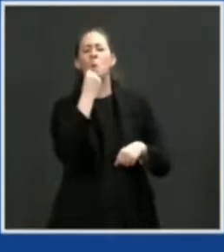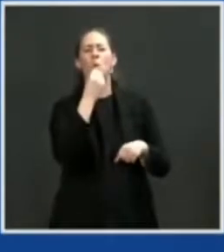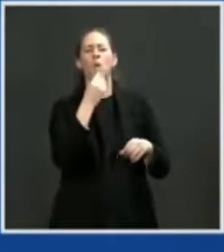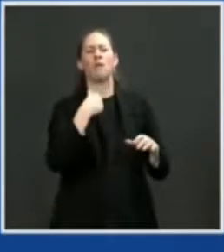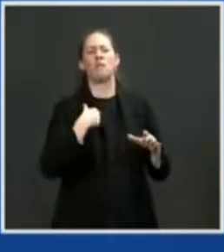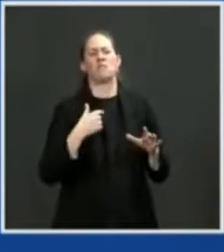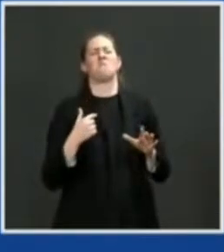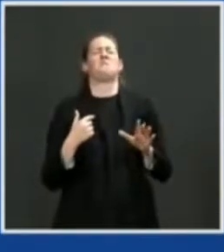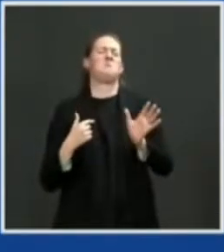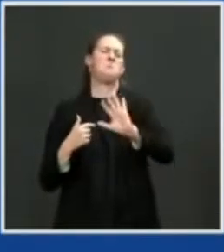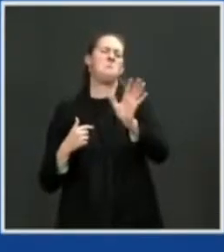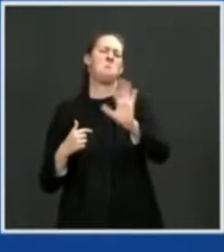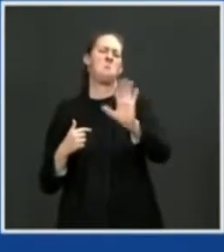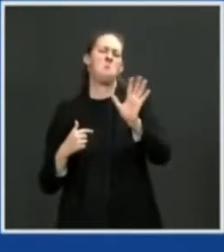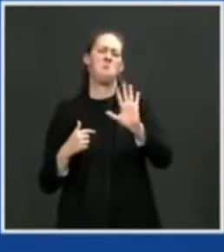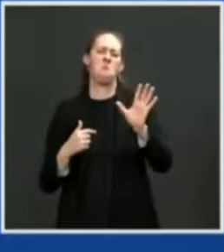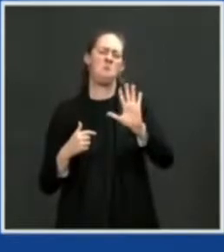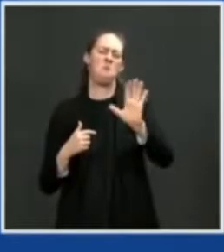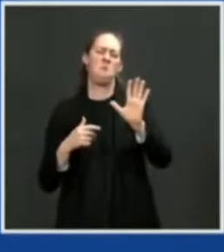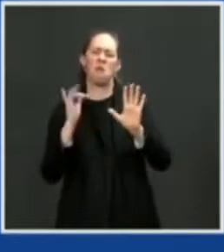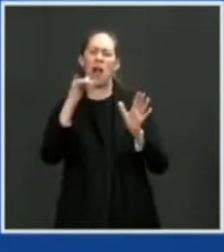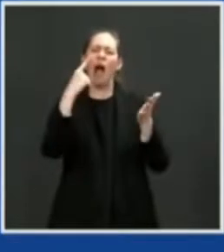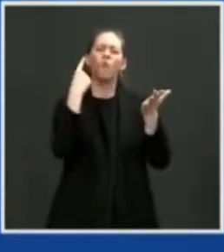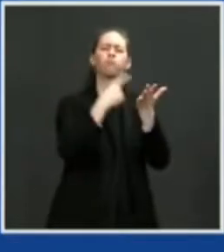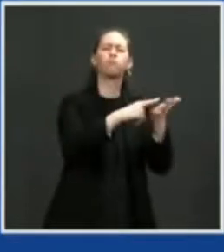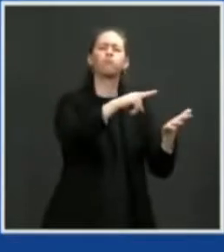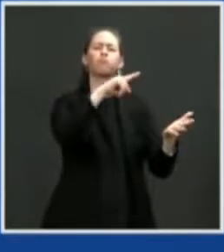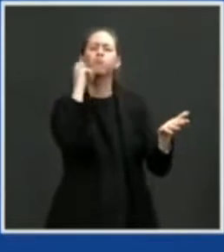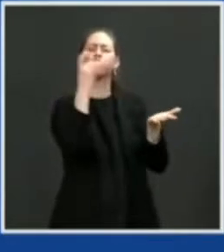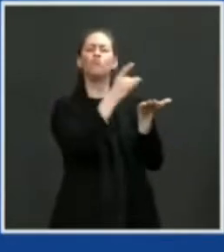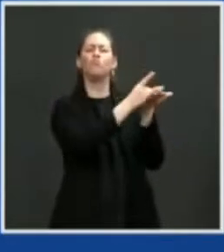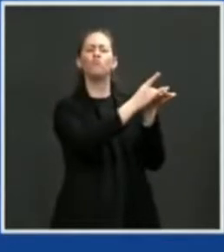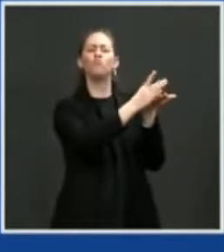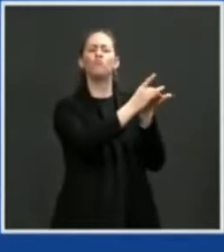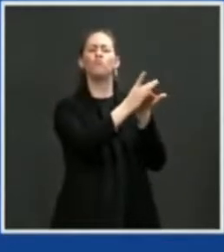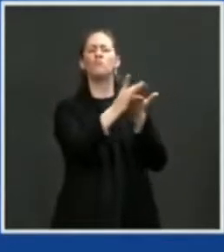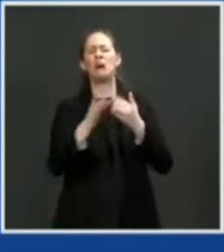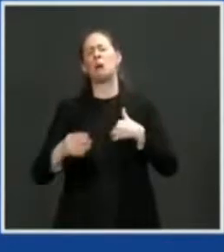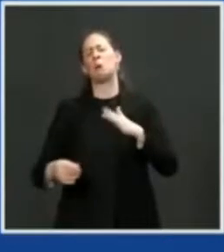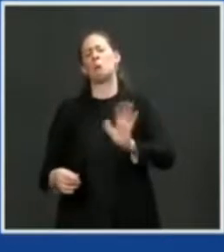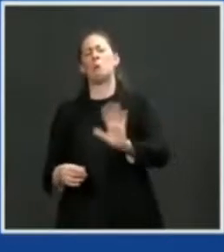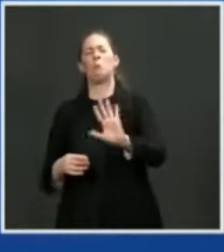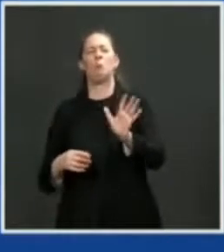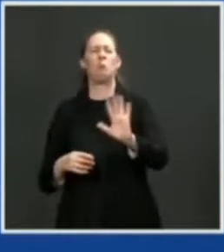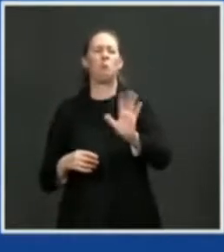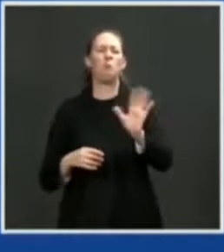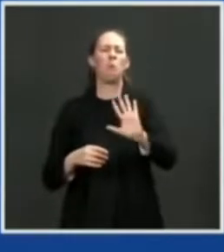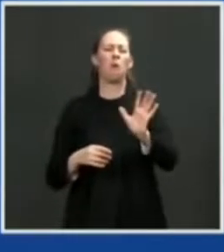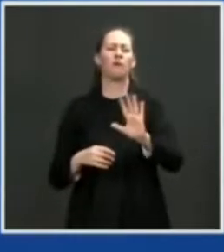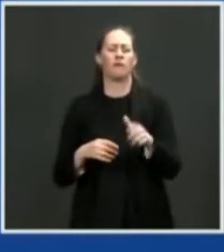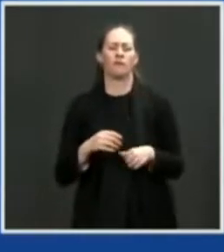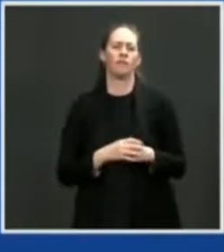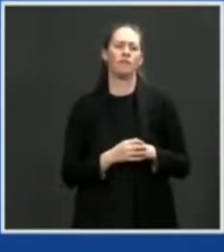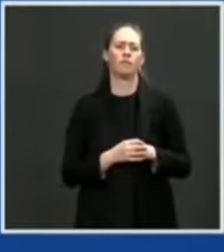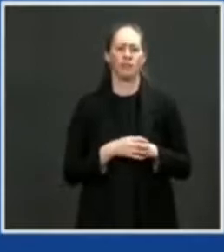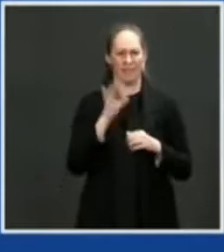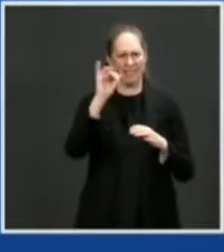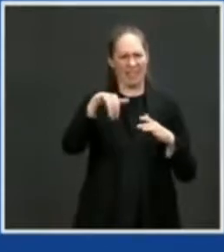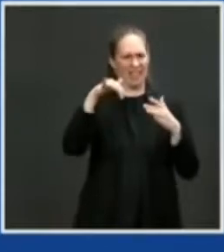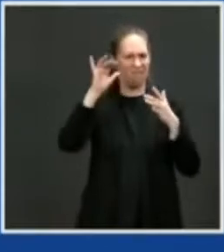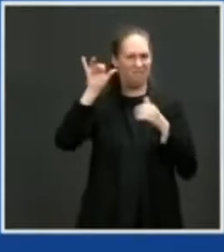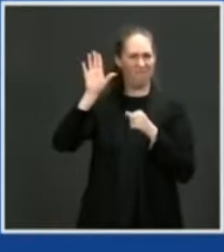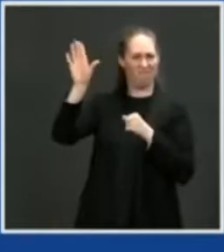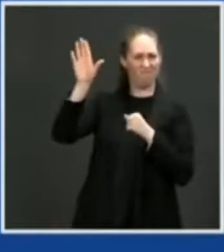apologies. for ending programs that did Shut not up, exist Christian. before Trump became president, that have